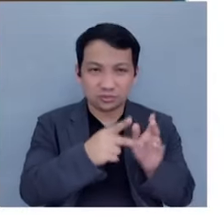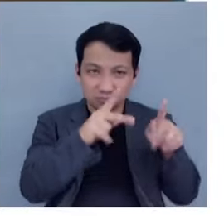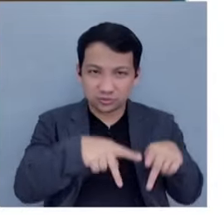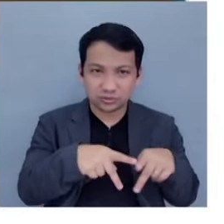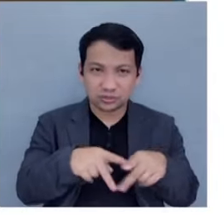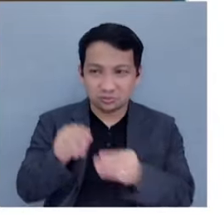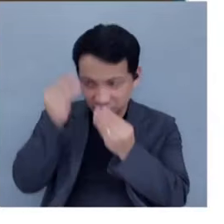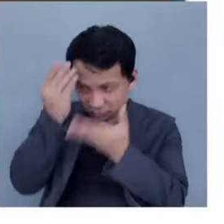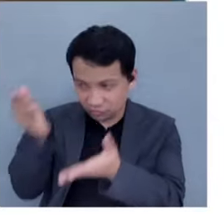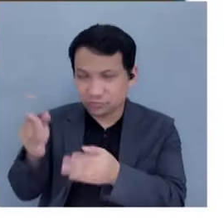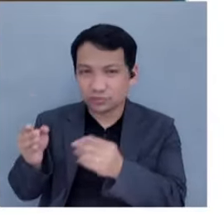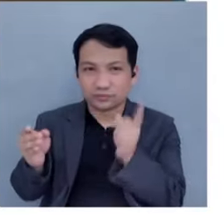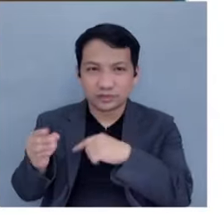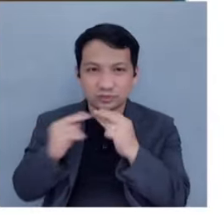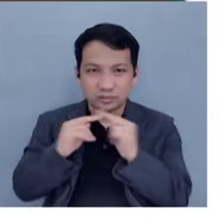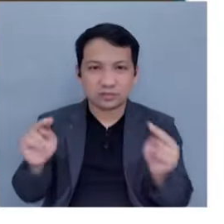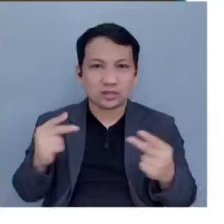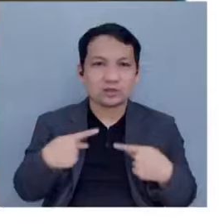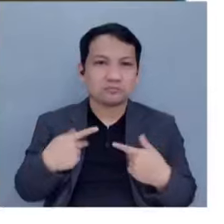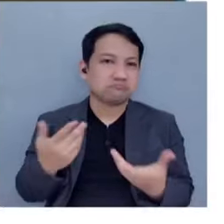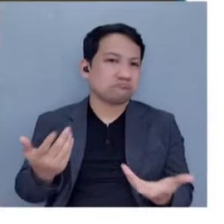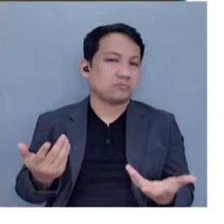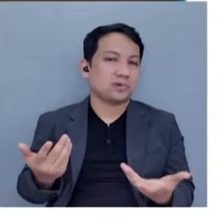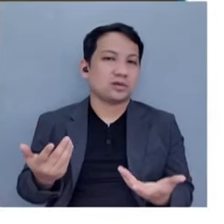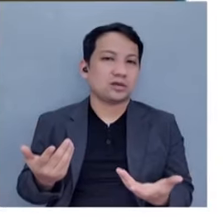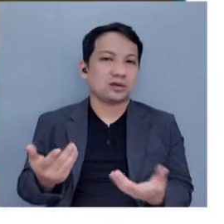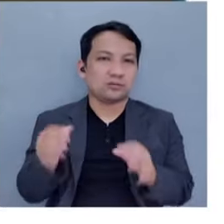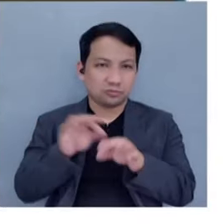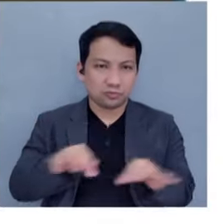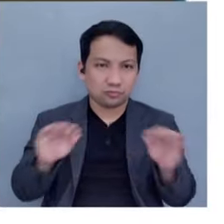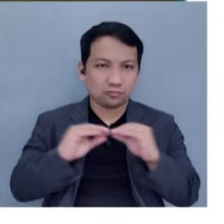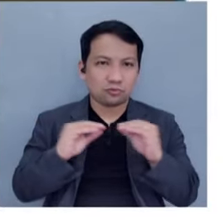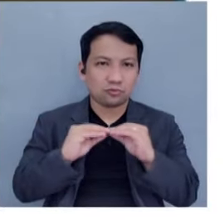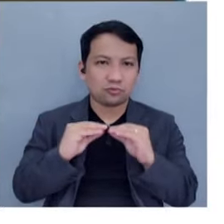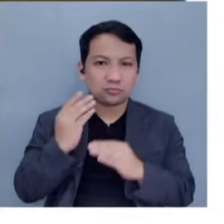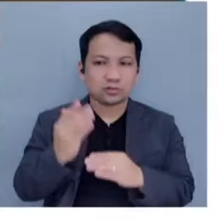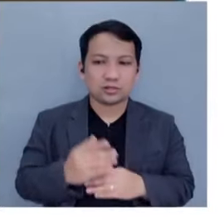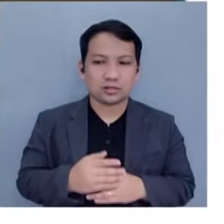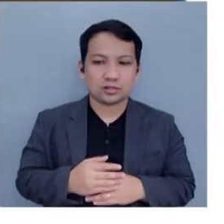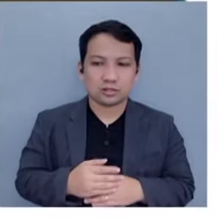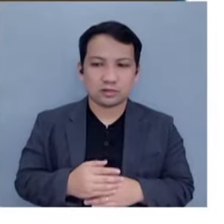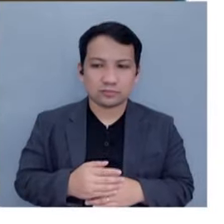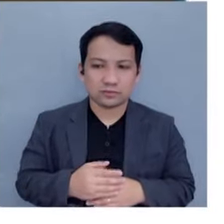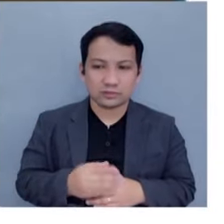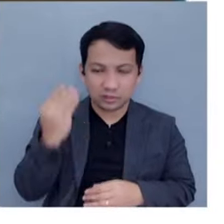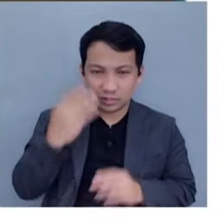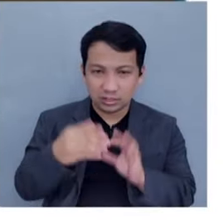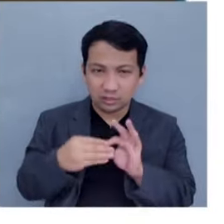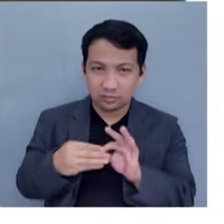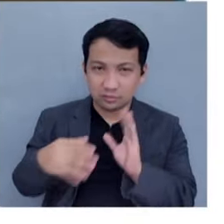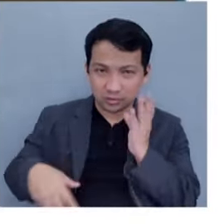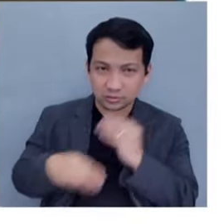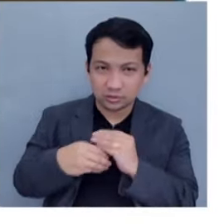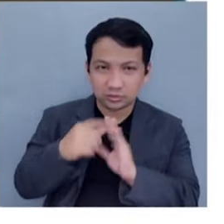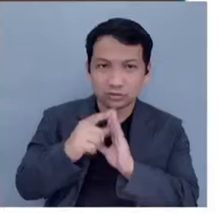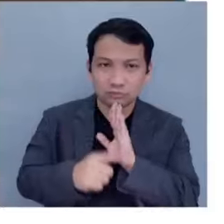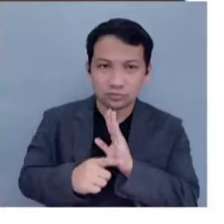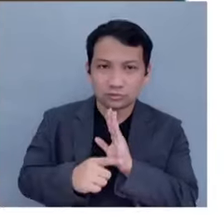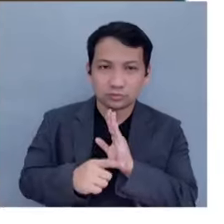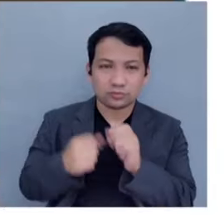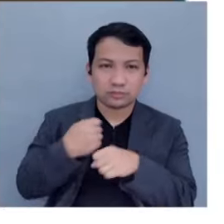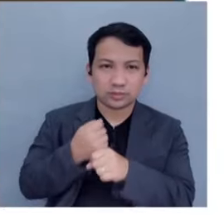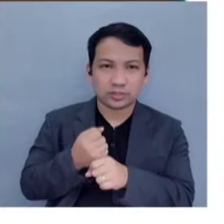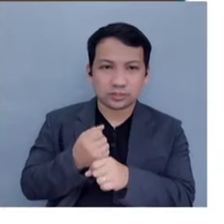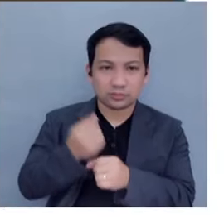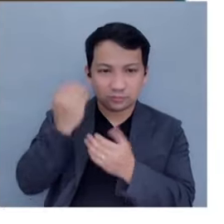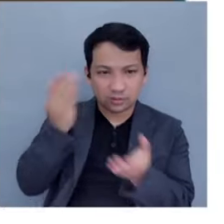for legislation on that. So basically, we need to do more. We need to do additional legislation when it comes to curbing misinformation.